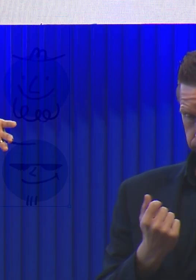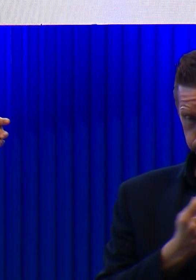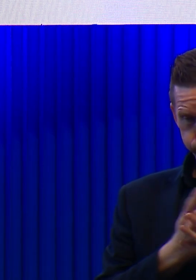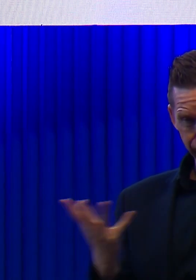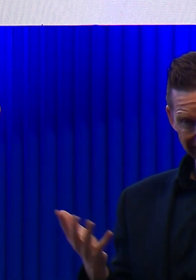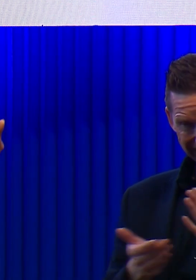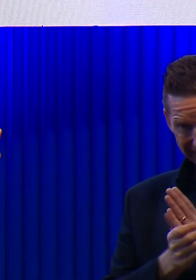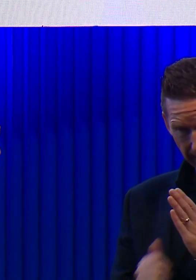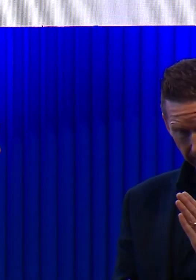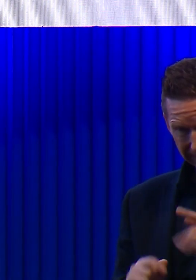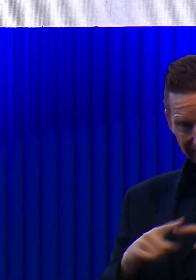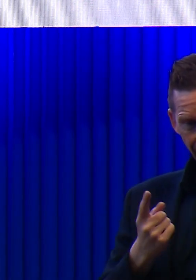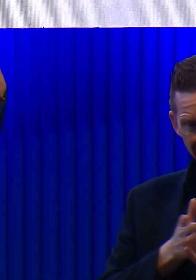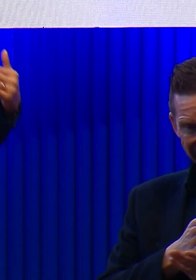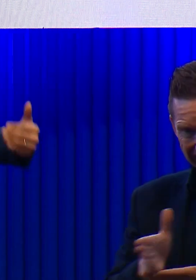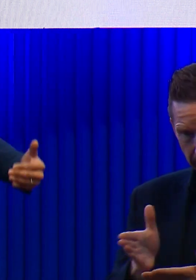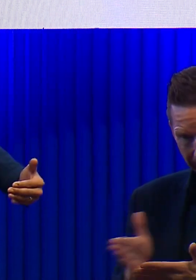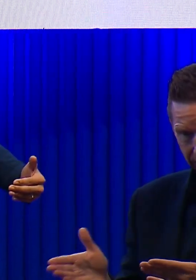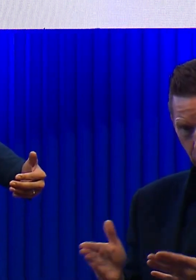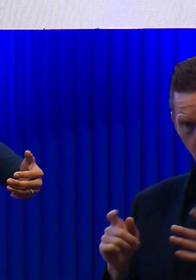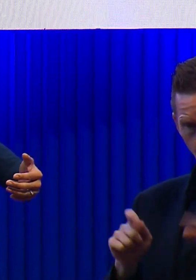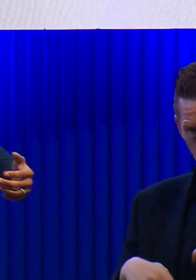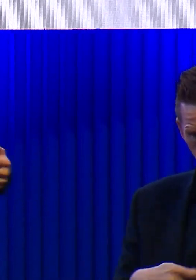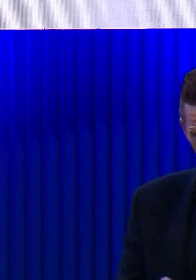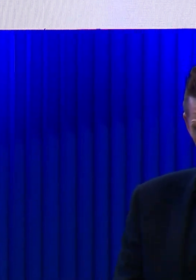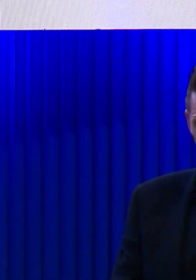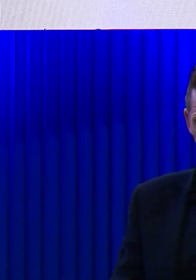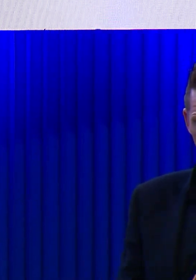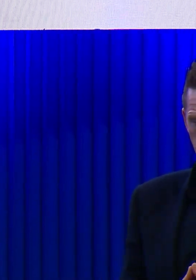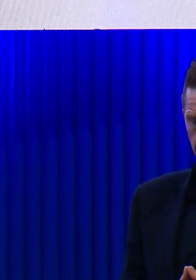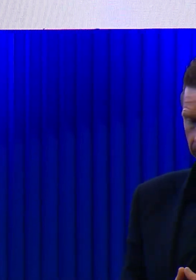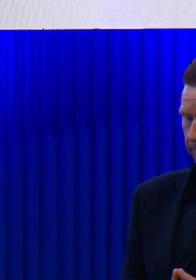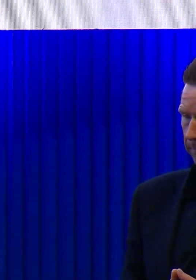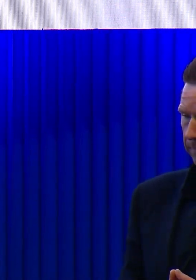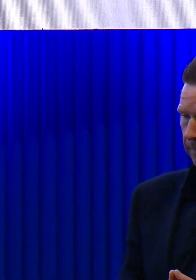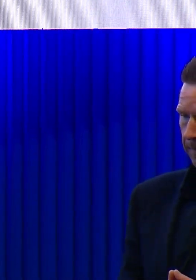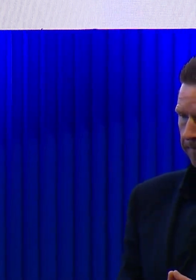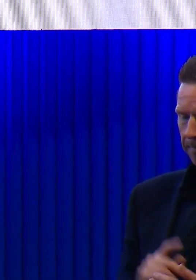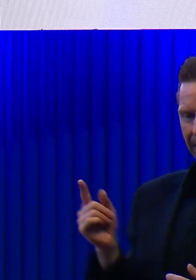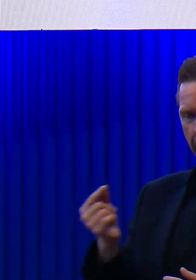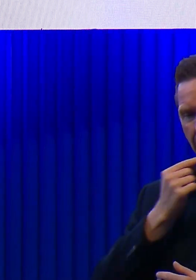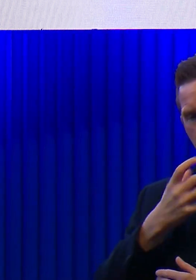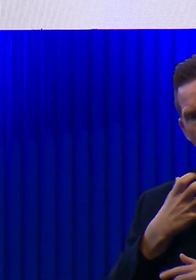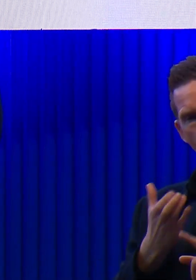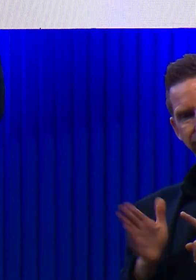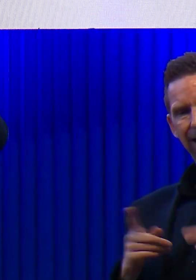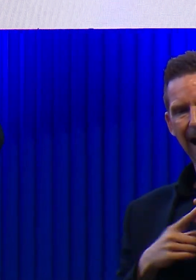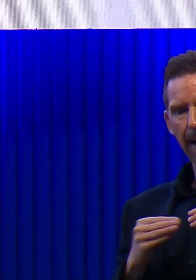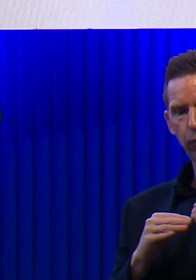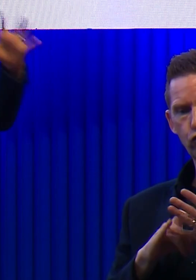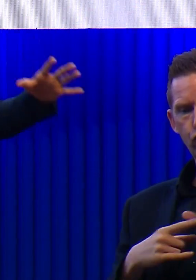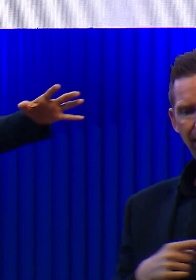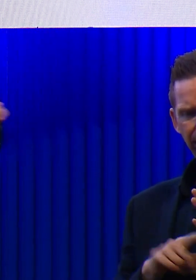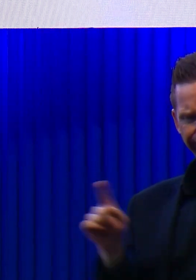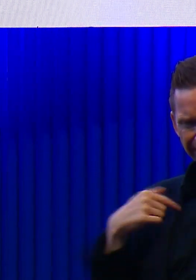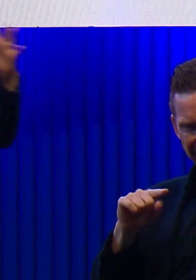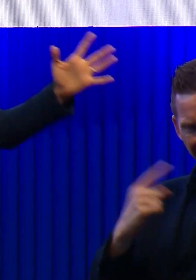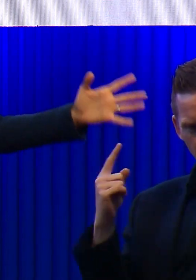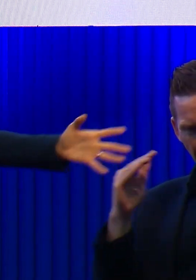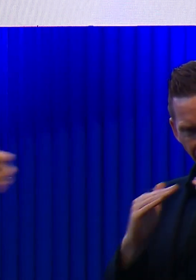skills and disciplines and contributions. And it's a little bit more abstract. We're at all different levels